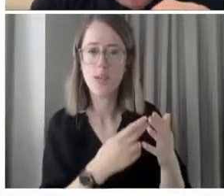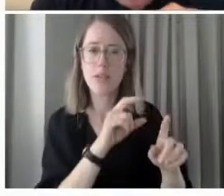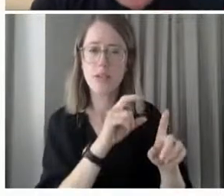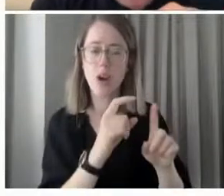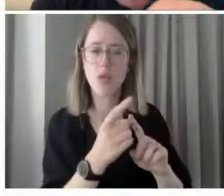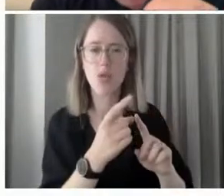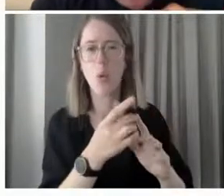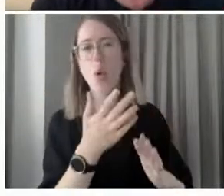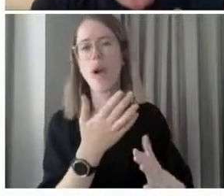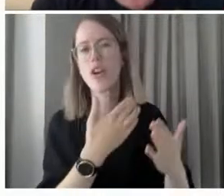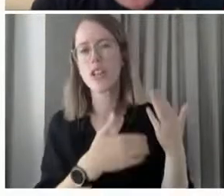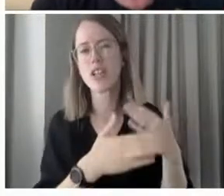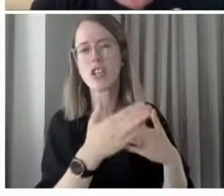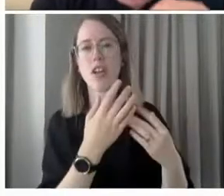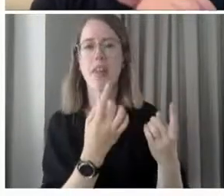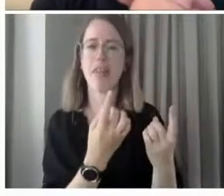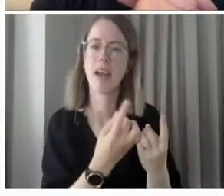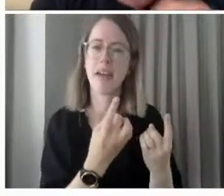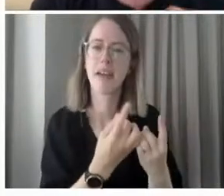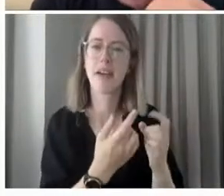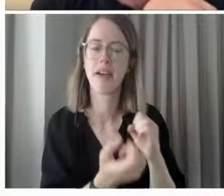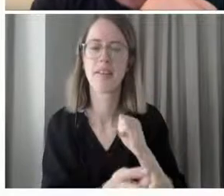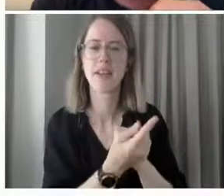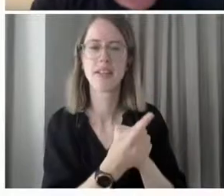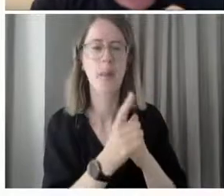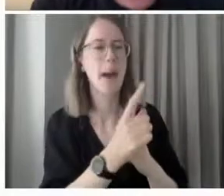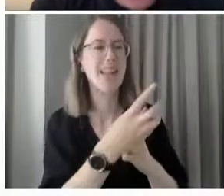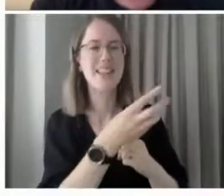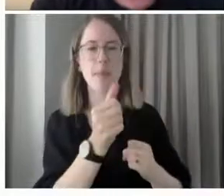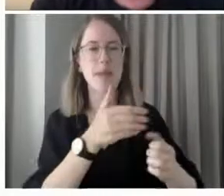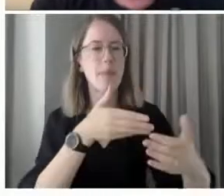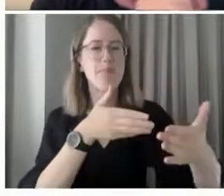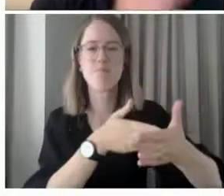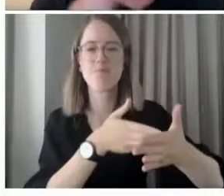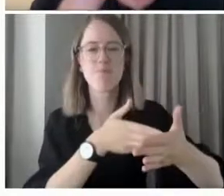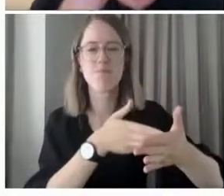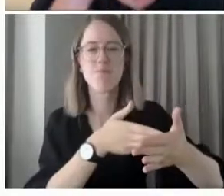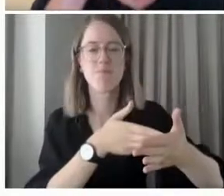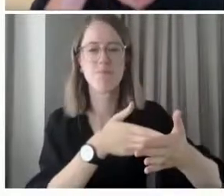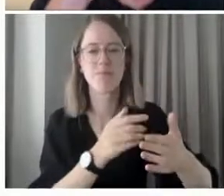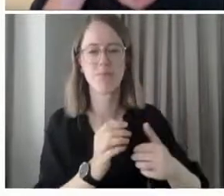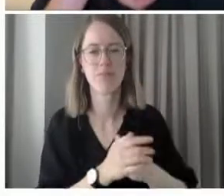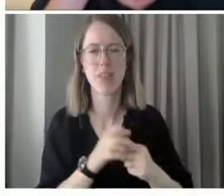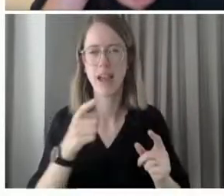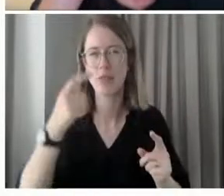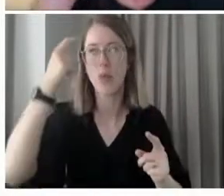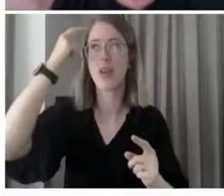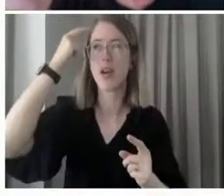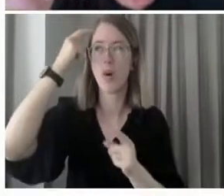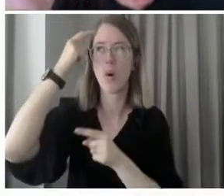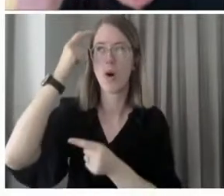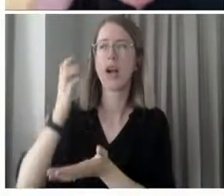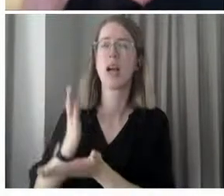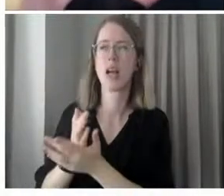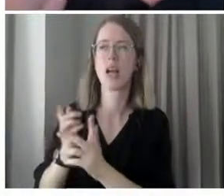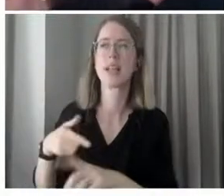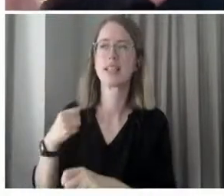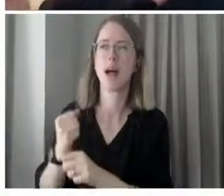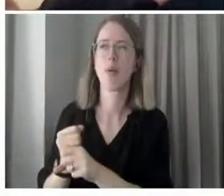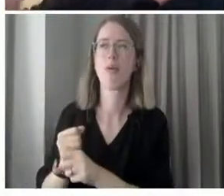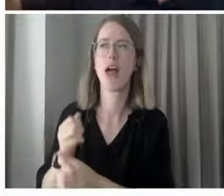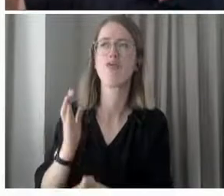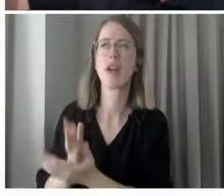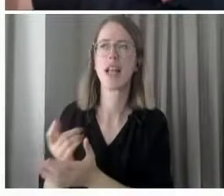heritage organization or event, and something prevented you from doing so? So they've got to think of an actual instance. I